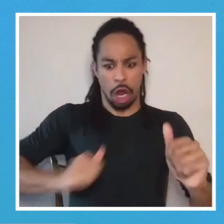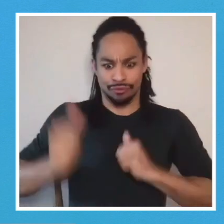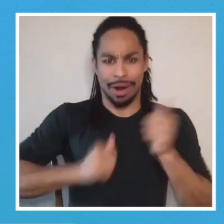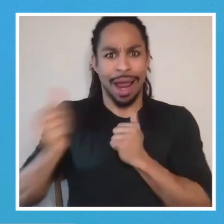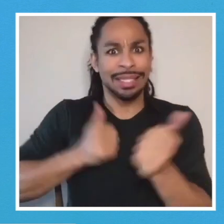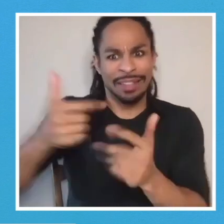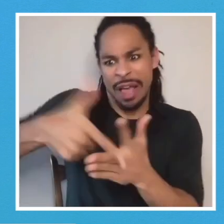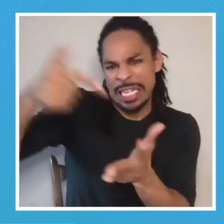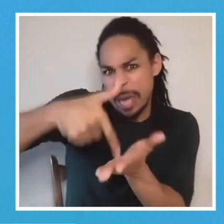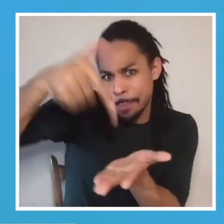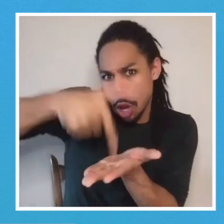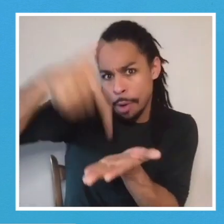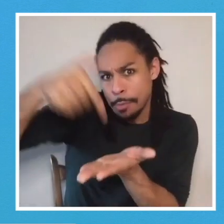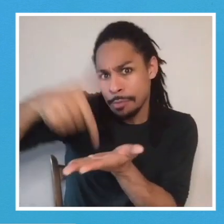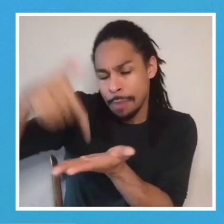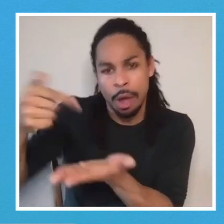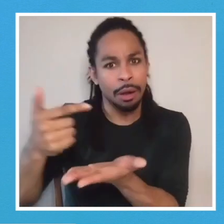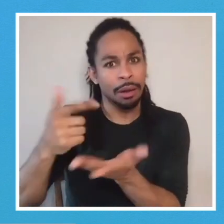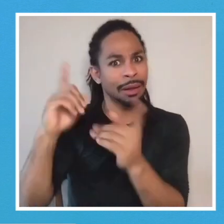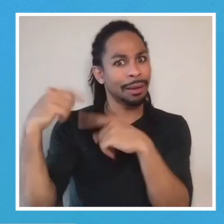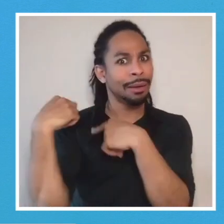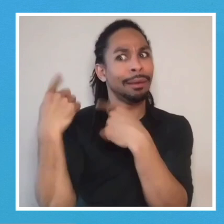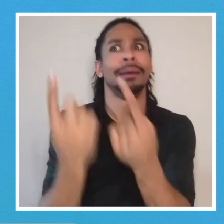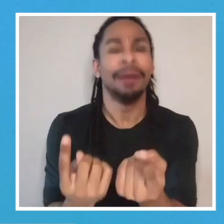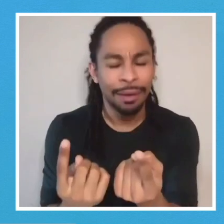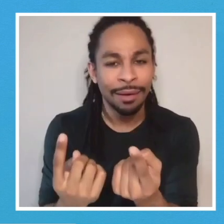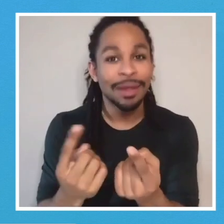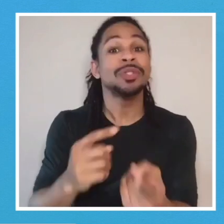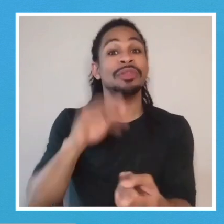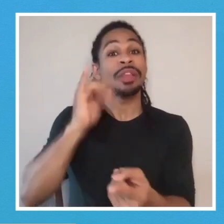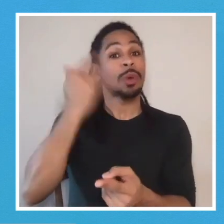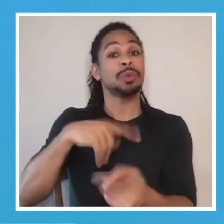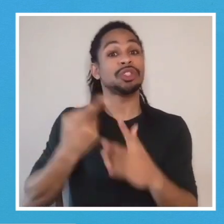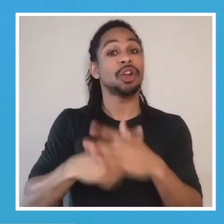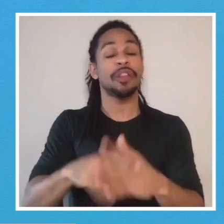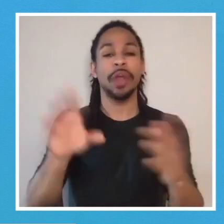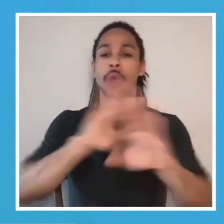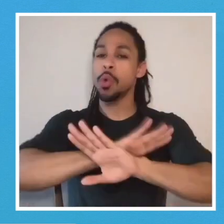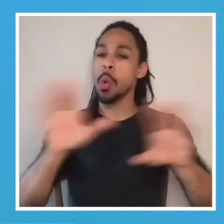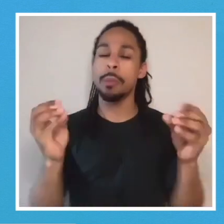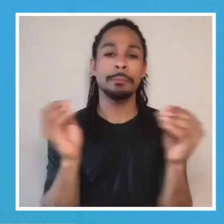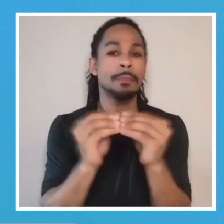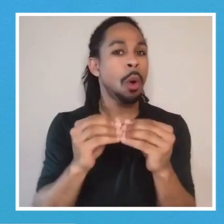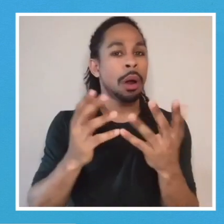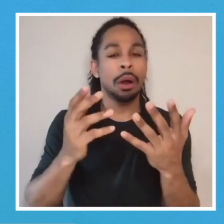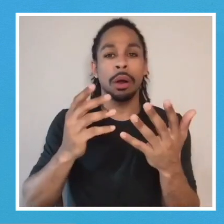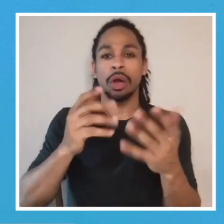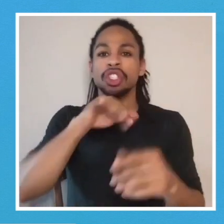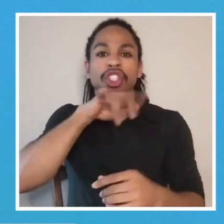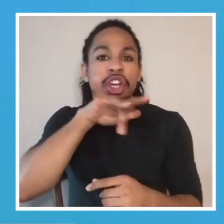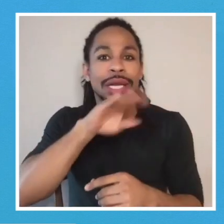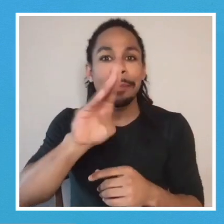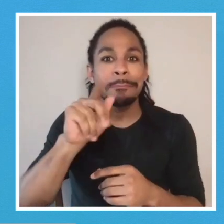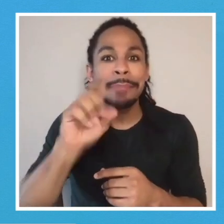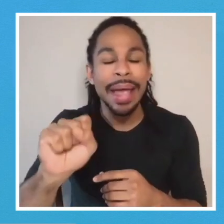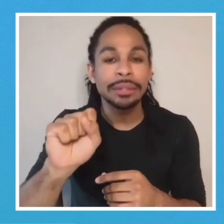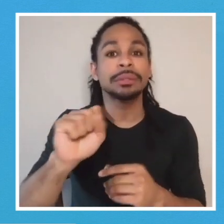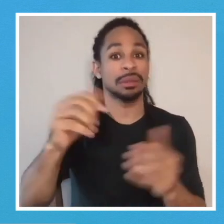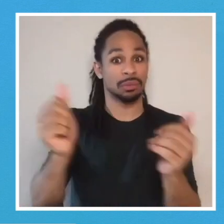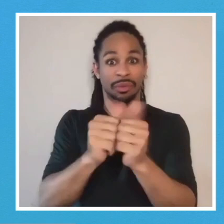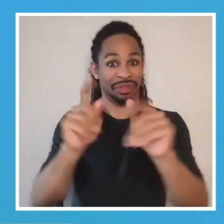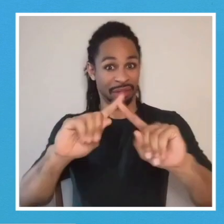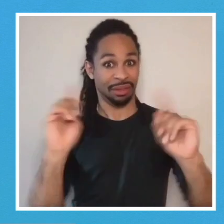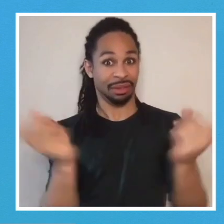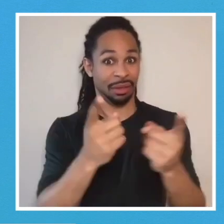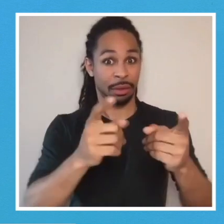financiers. And so that's why we've started the No More Bank campaign with Alex and Mark and Chief Namuks and the Wet'suwet'en people, hereditary chiefs. And we have